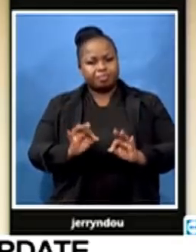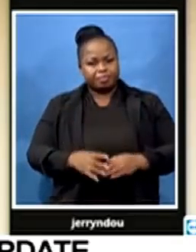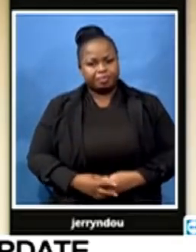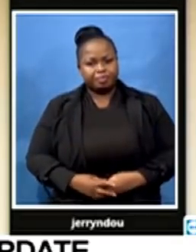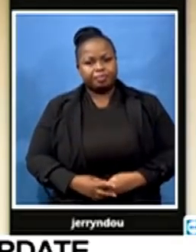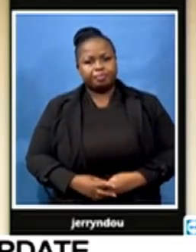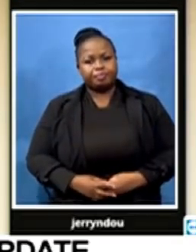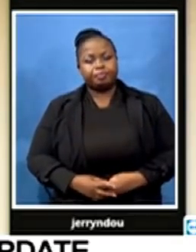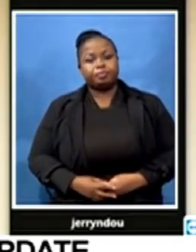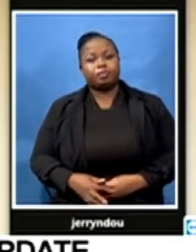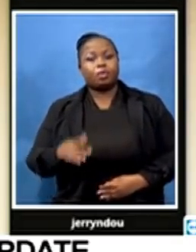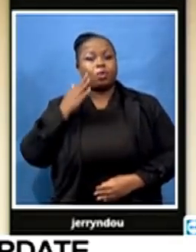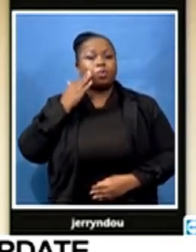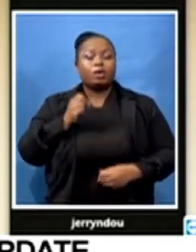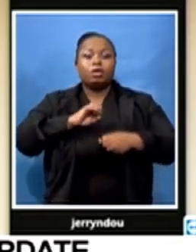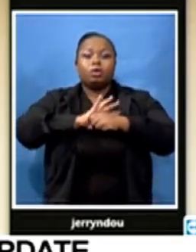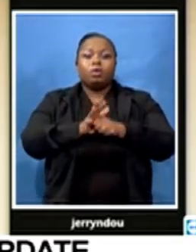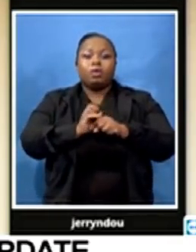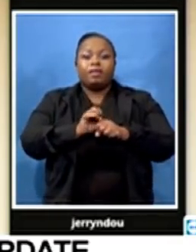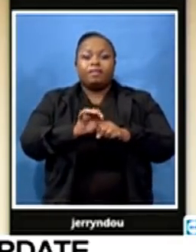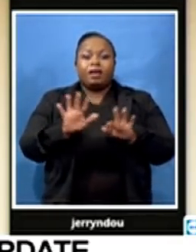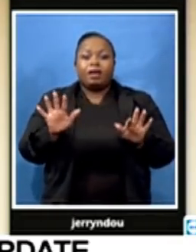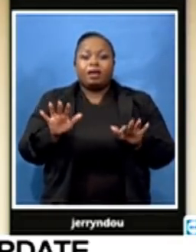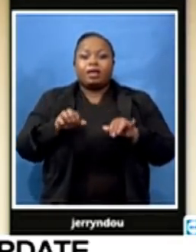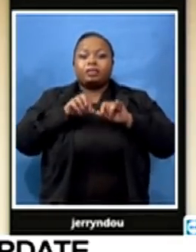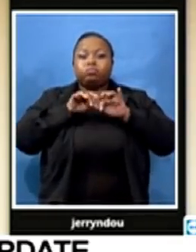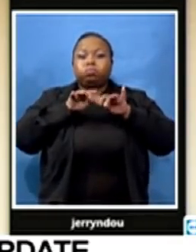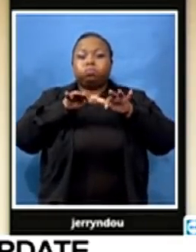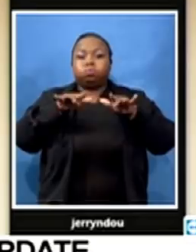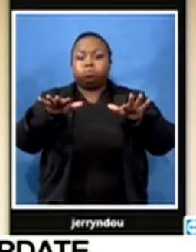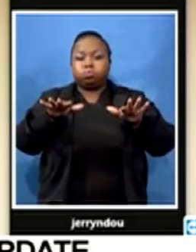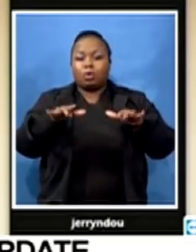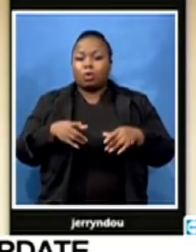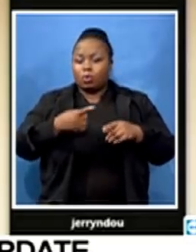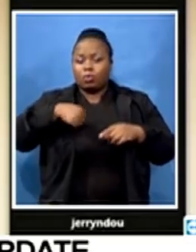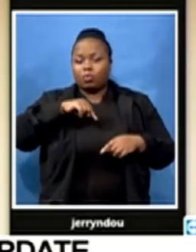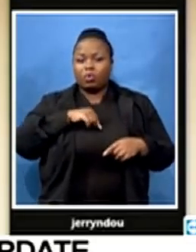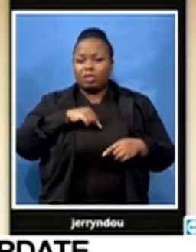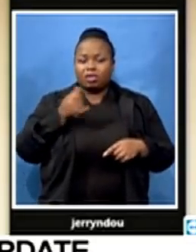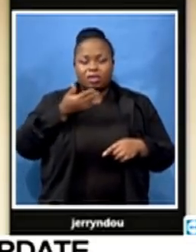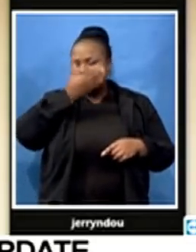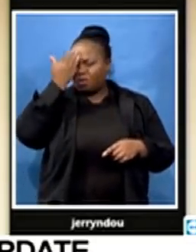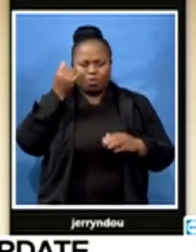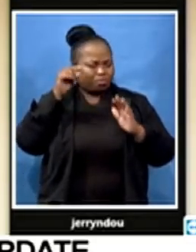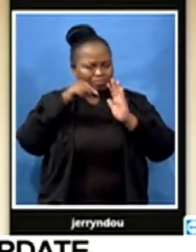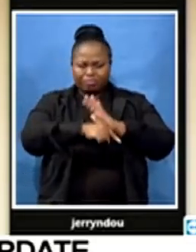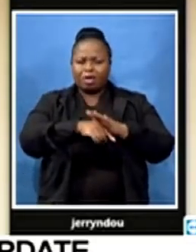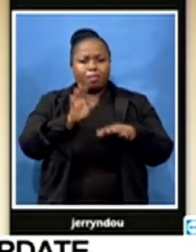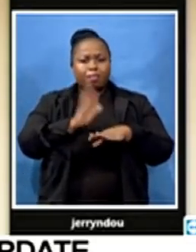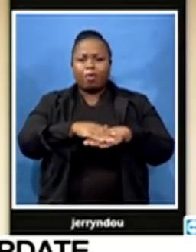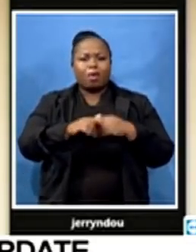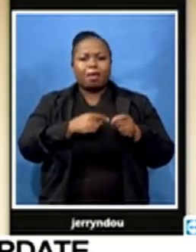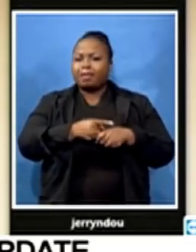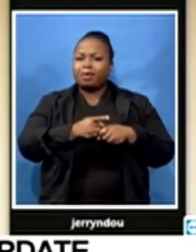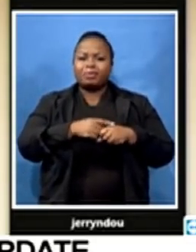had little knowledge of the impact of the virus in our country. There were, of course, many